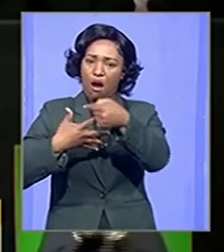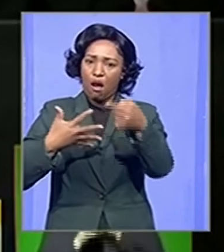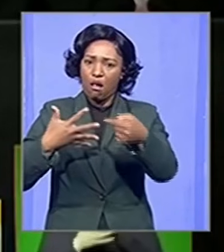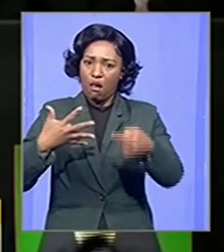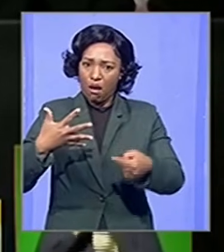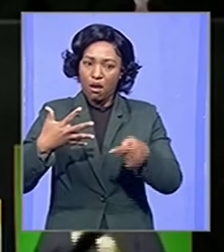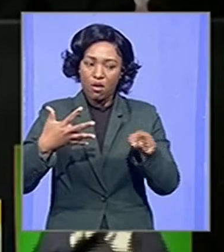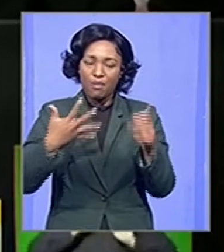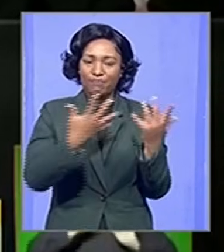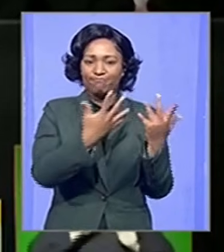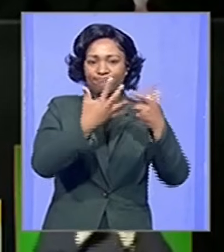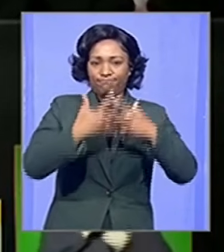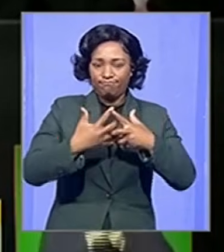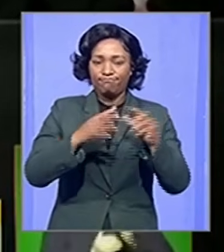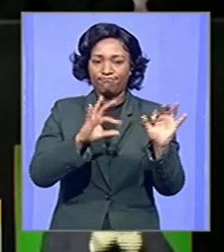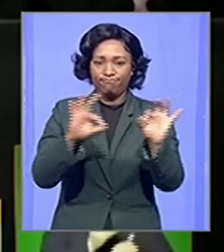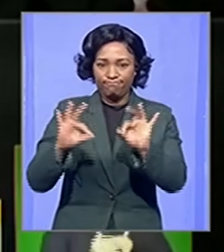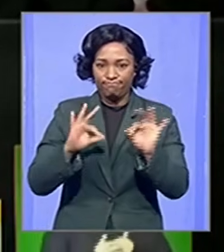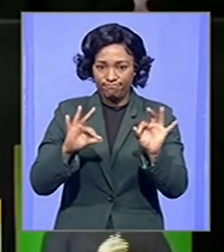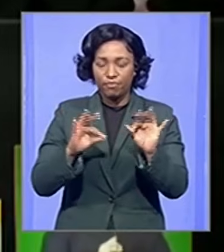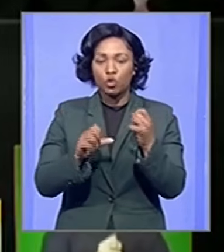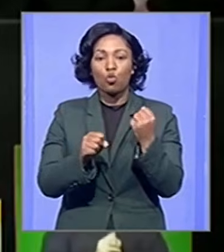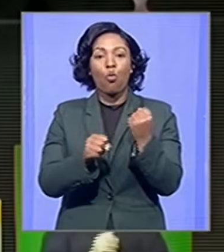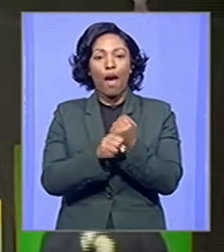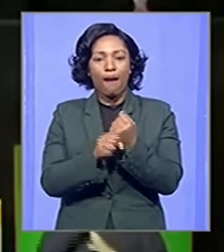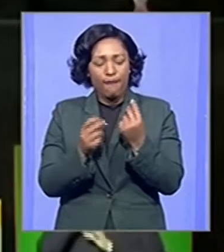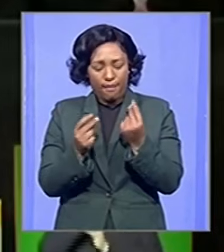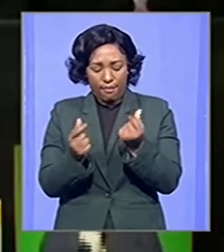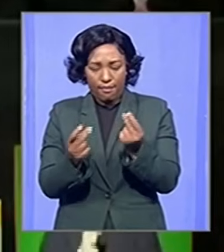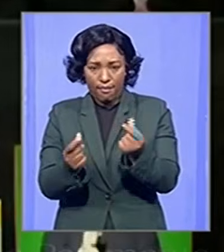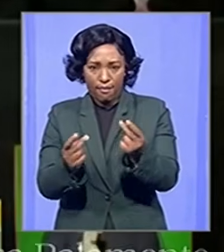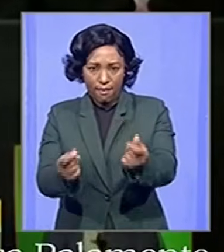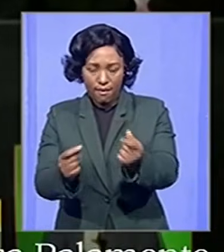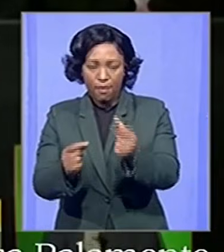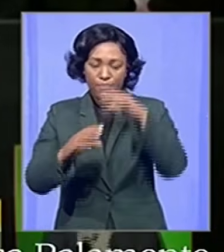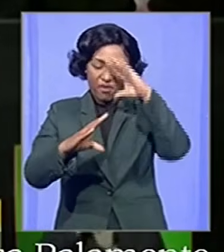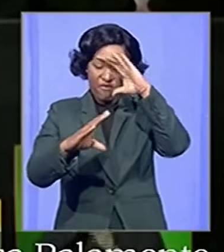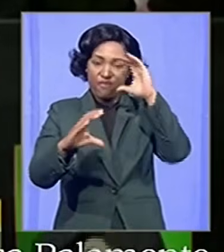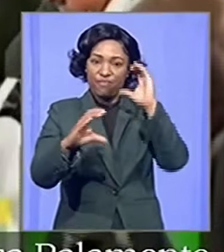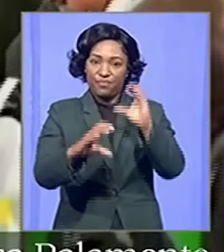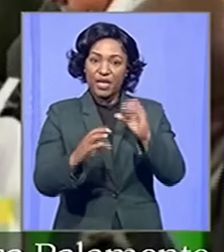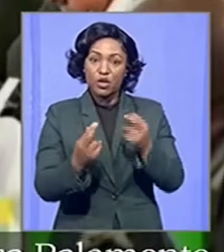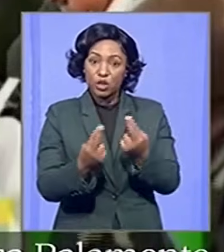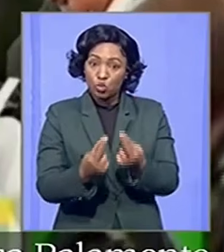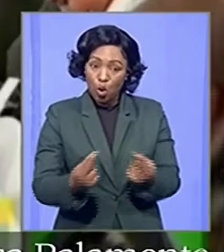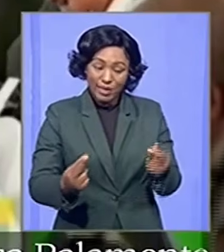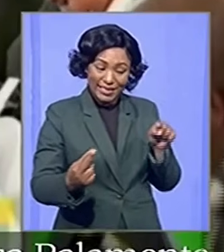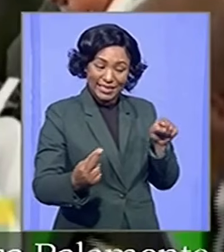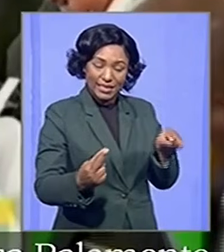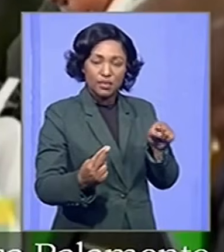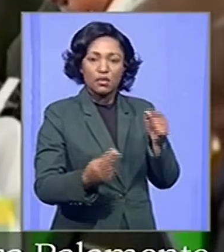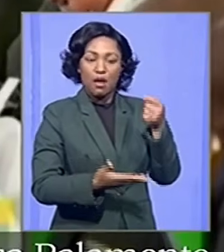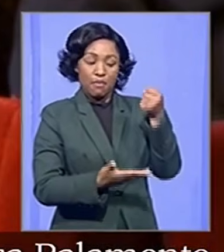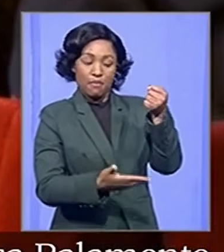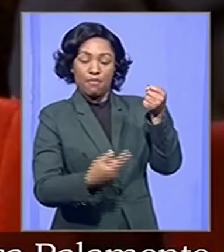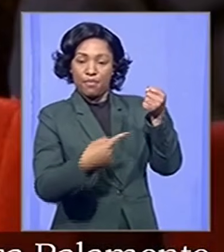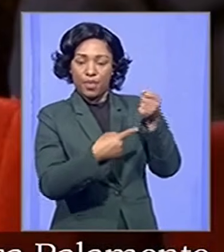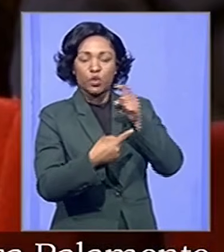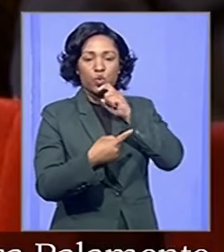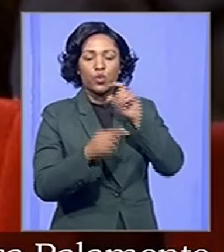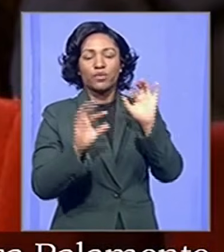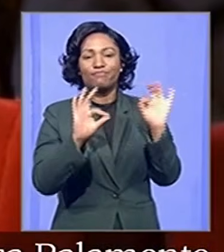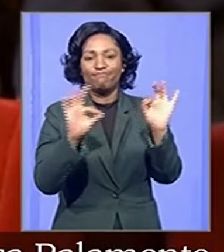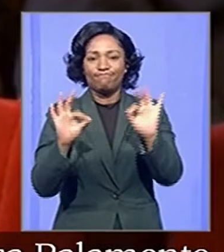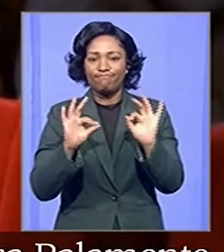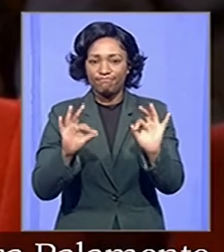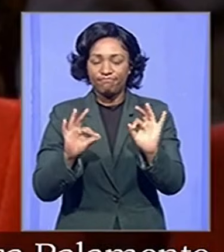greater efficiencies, the focus on the optimal use of resources. Mopresidente o phaelletse ka hore